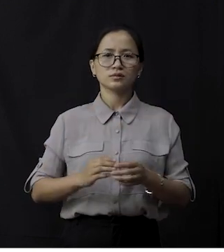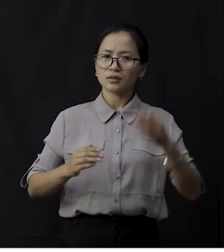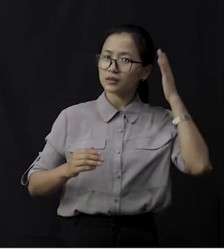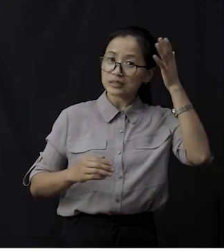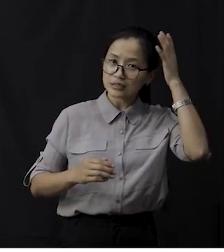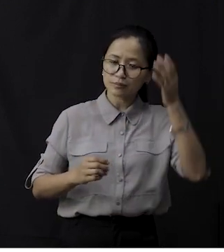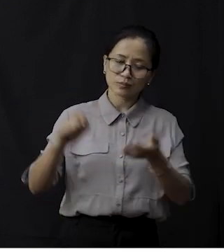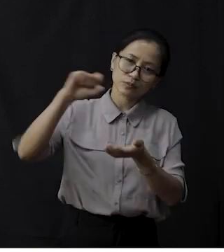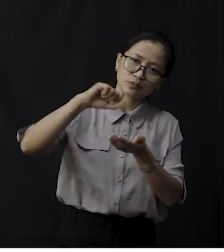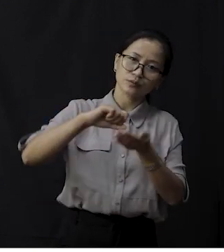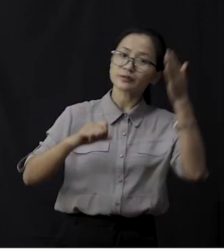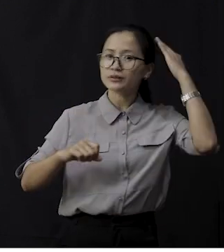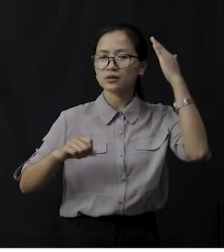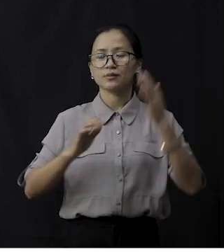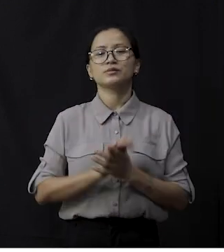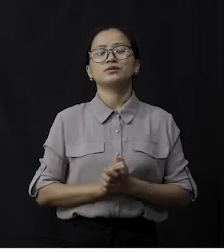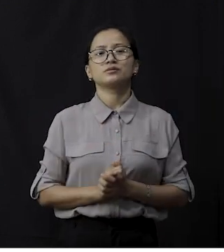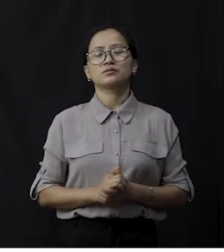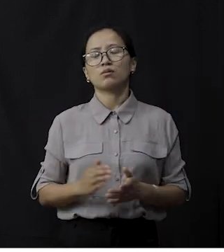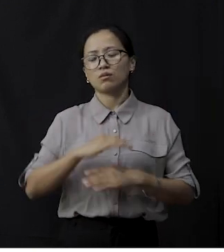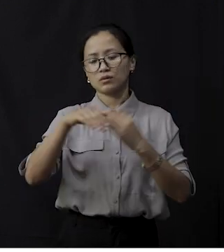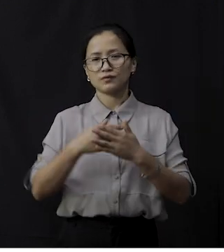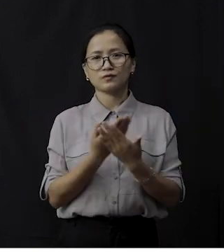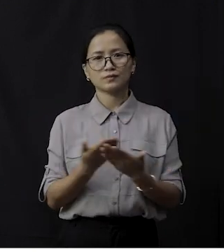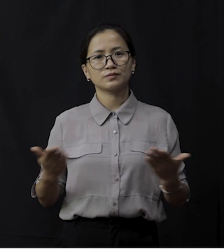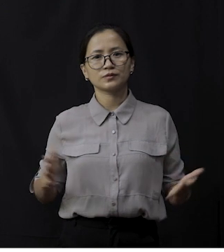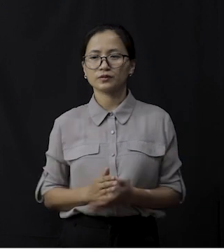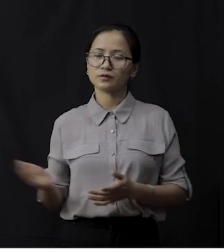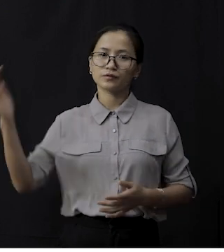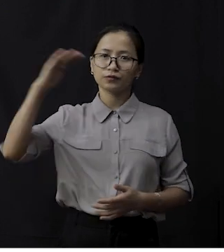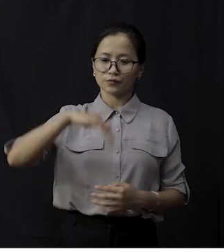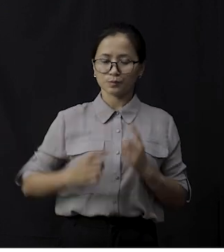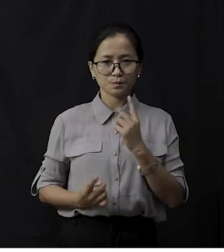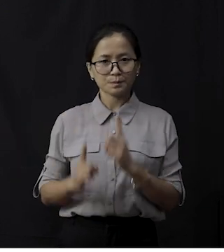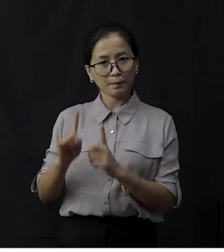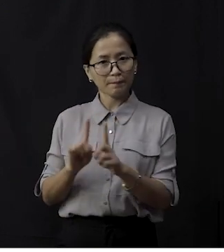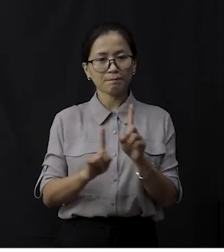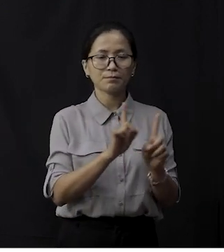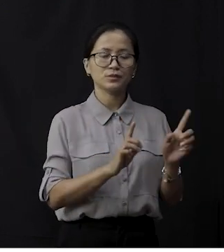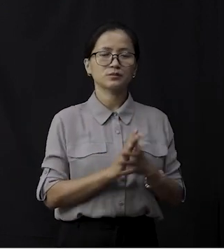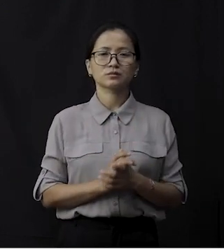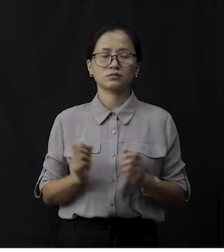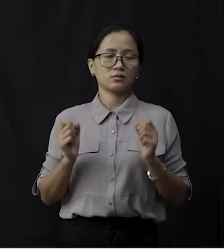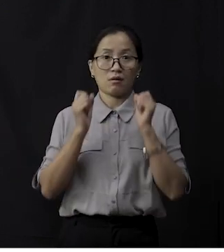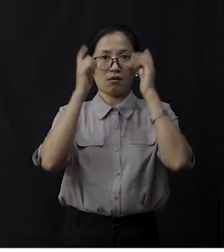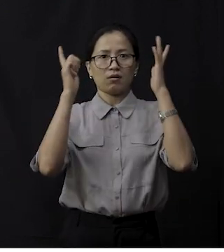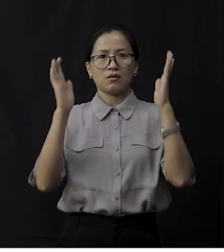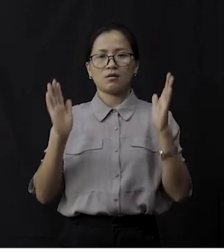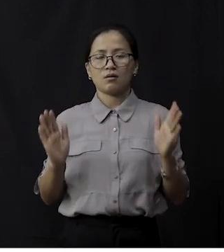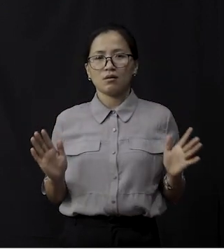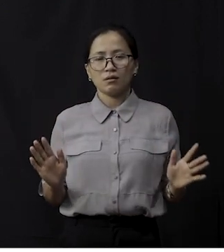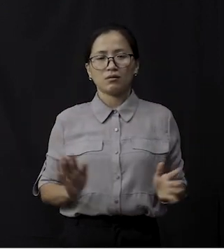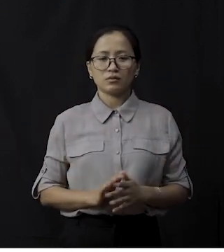shampoos. Okay, all of this comes from plants. Amazing, right?